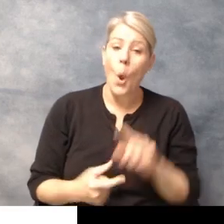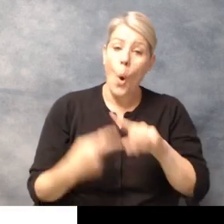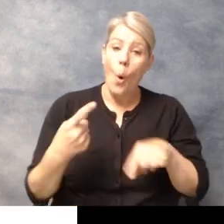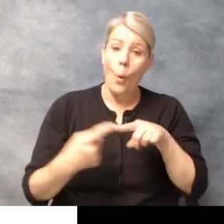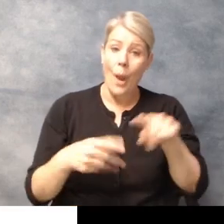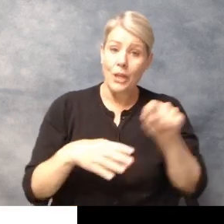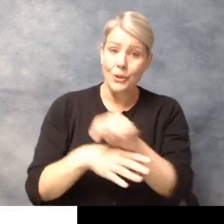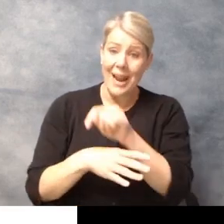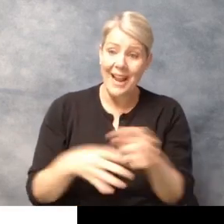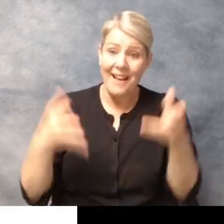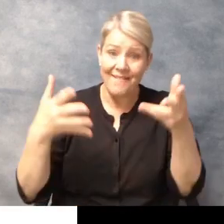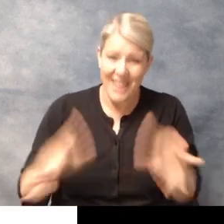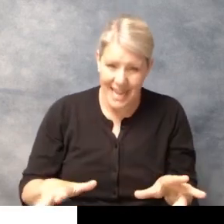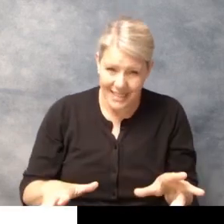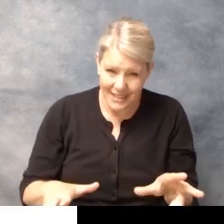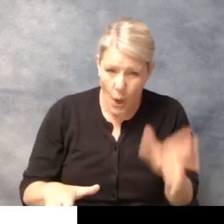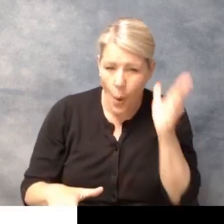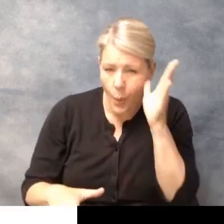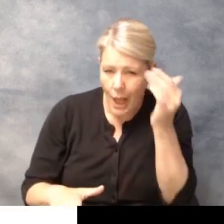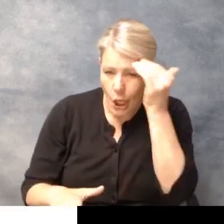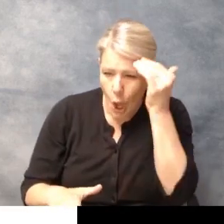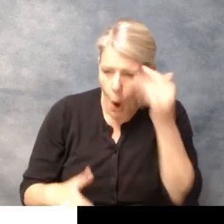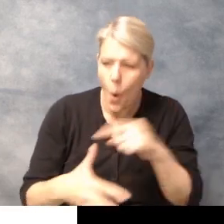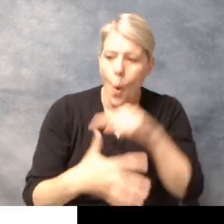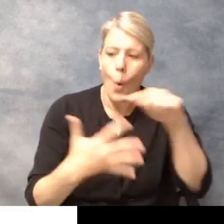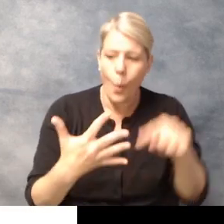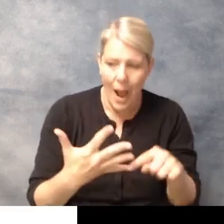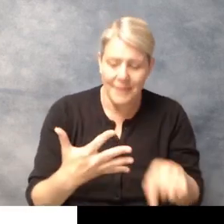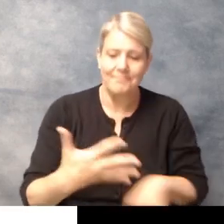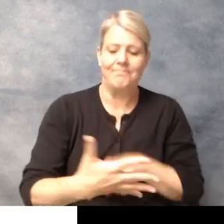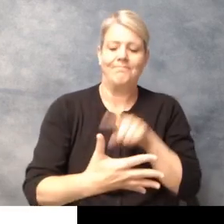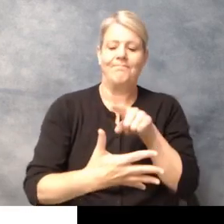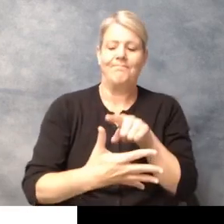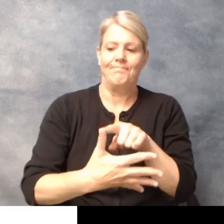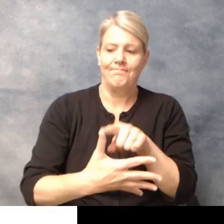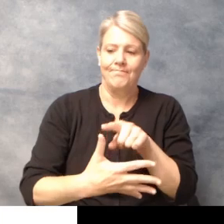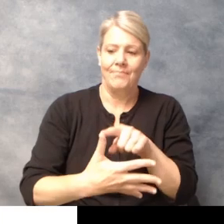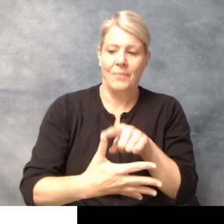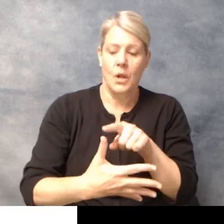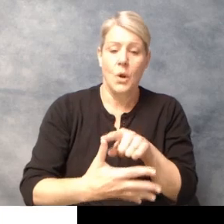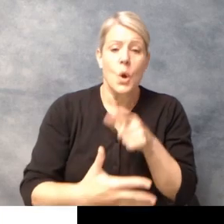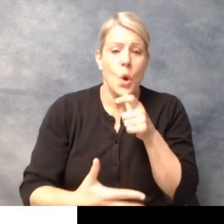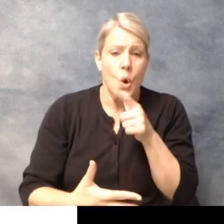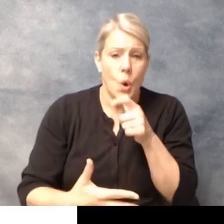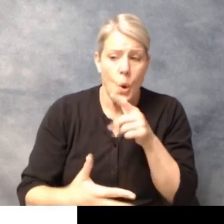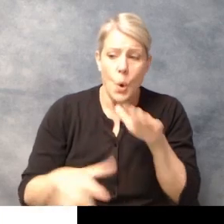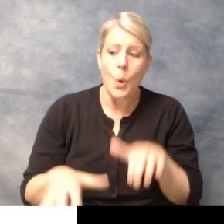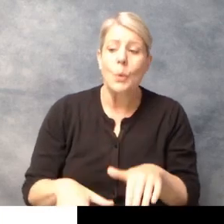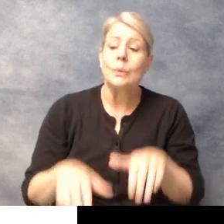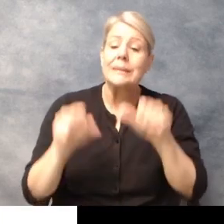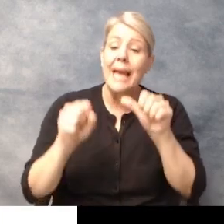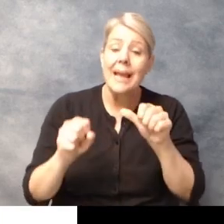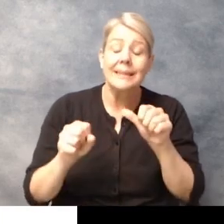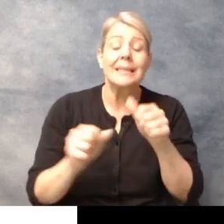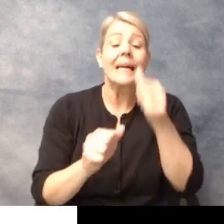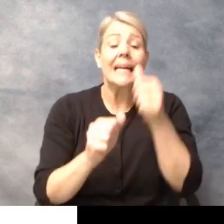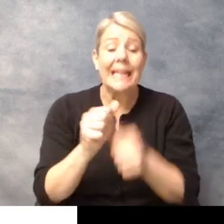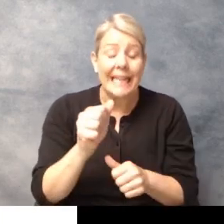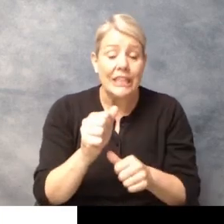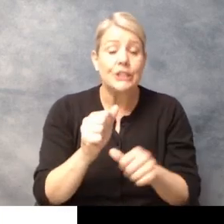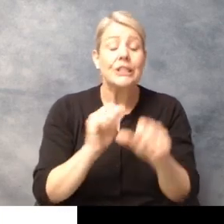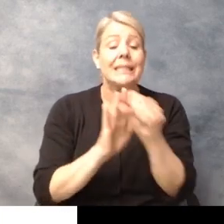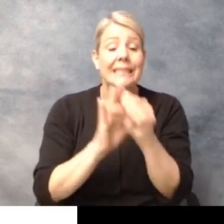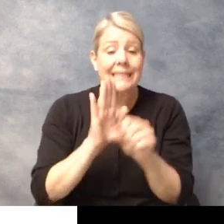By the end of this module, as a parent or guardian and member of the Admission and Release Committee, you will better understand who